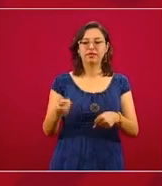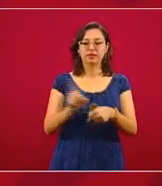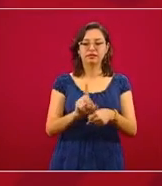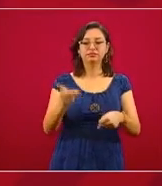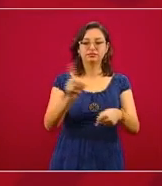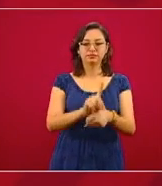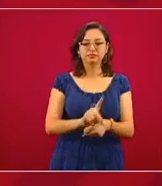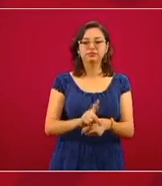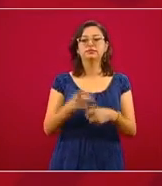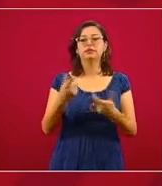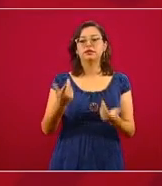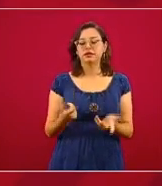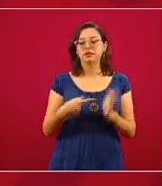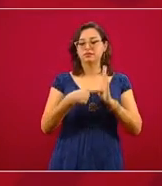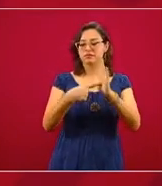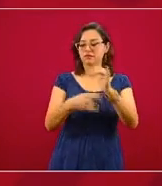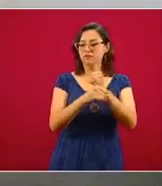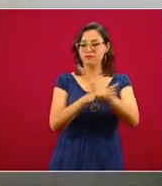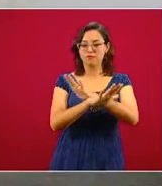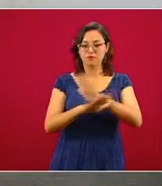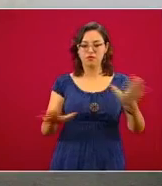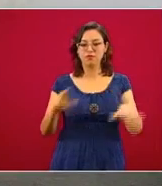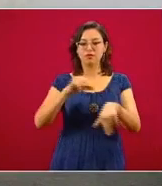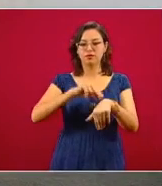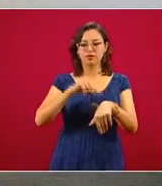report presented by Dr. Alomia,